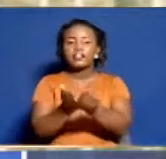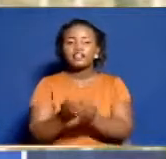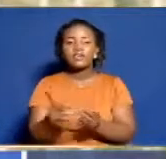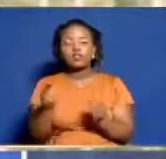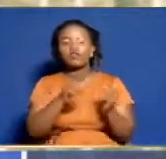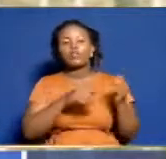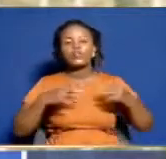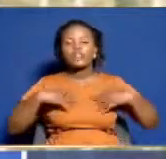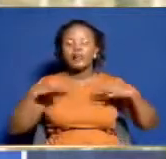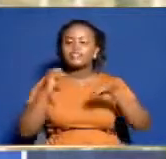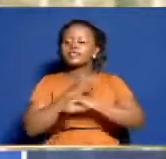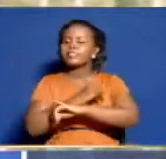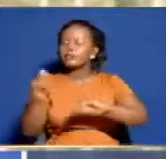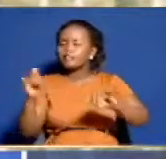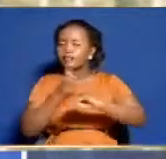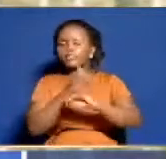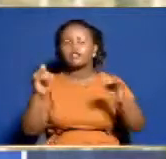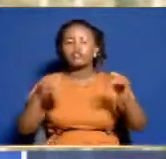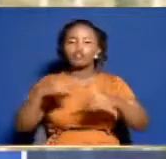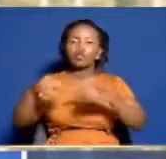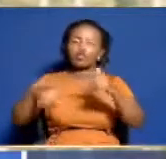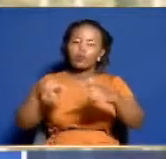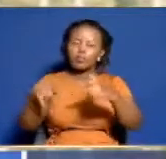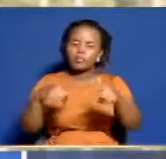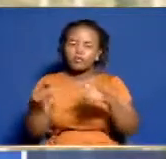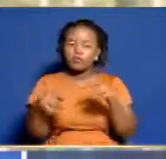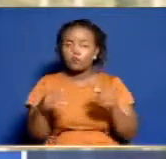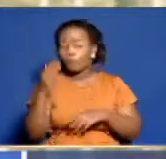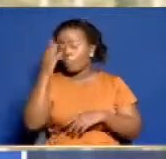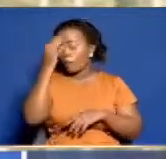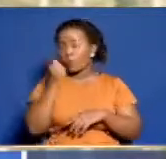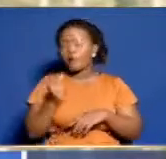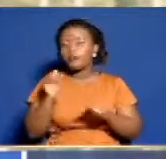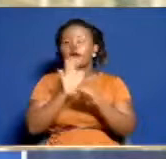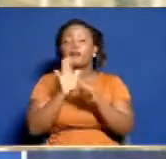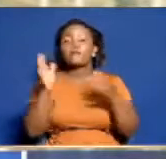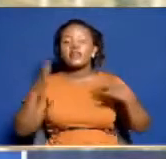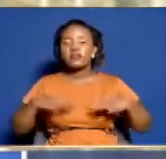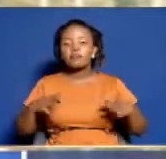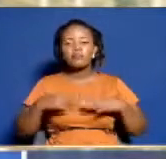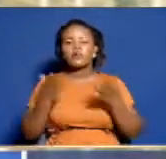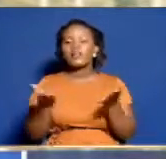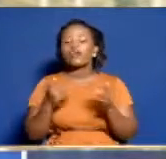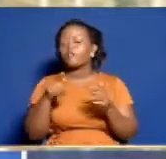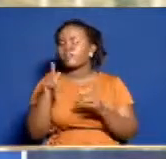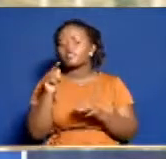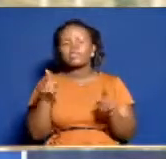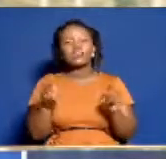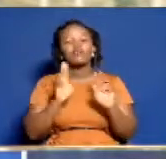inaendelea. Garbage pia imepungua kabisa sababu watu imekuwa kama lifestyle.